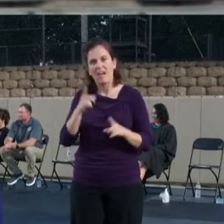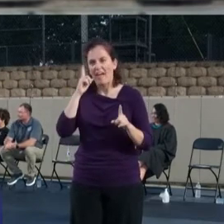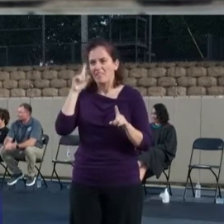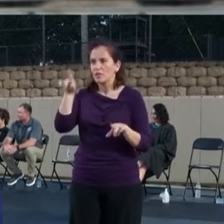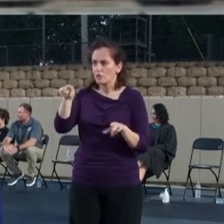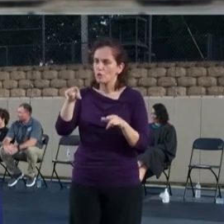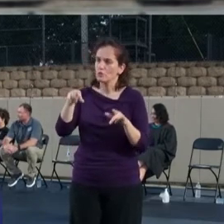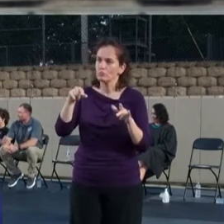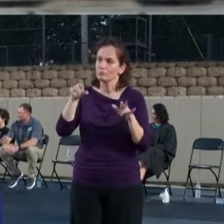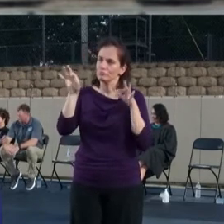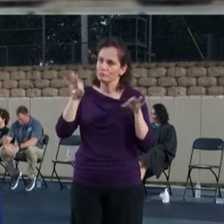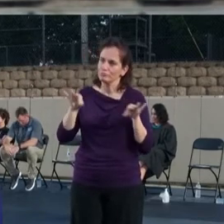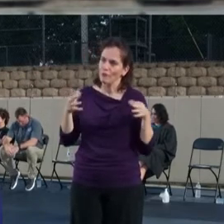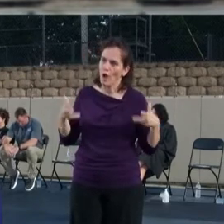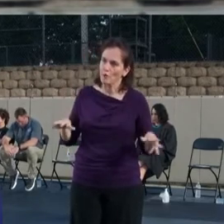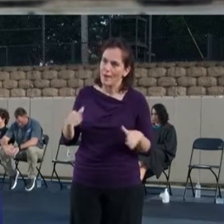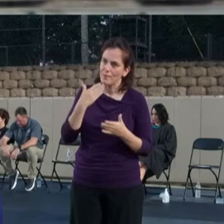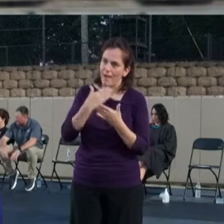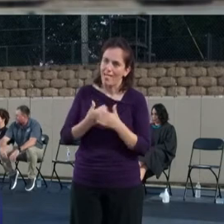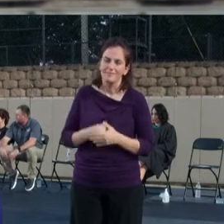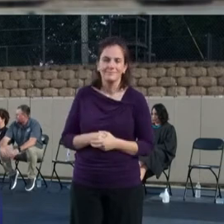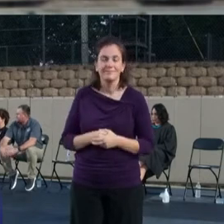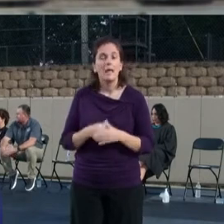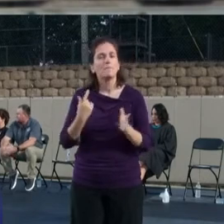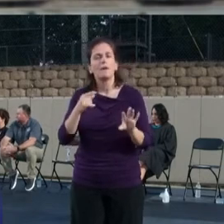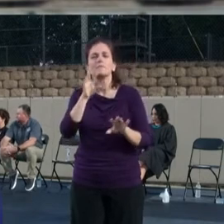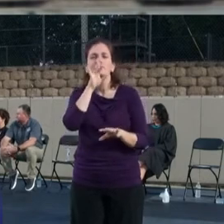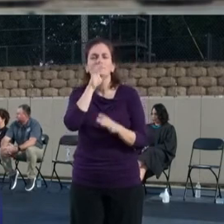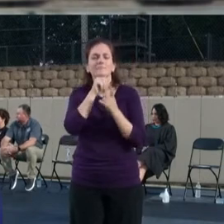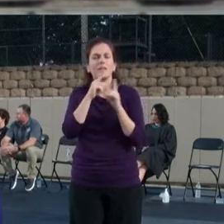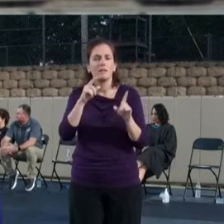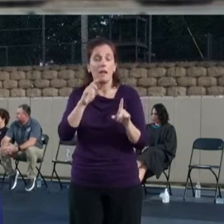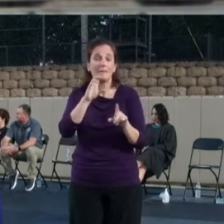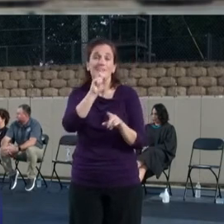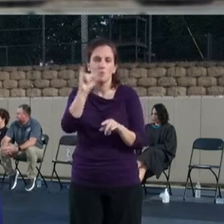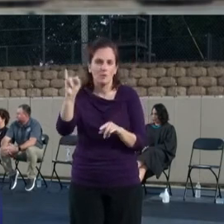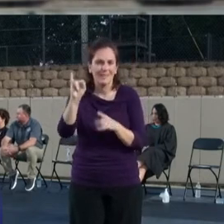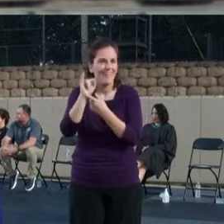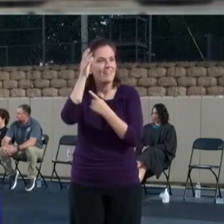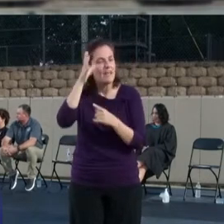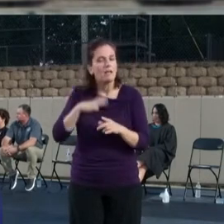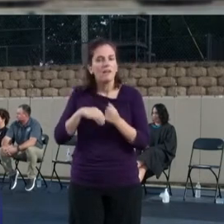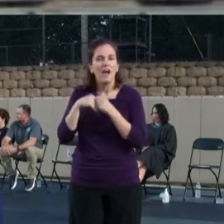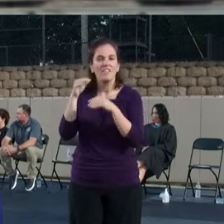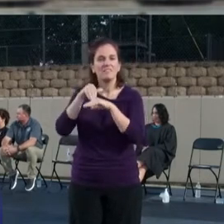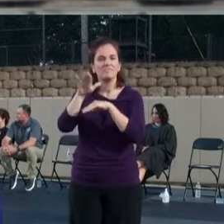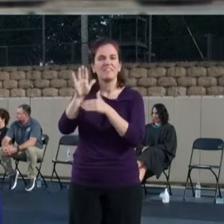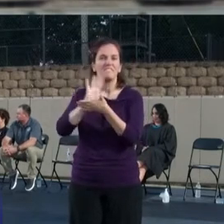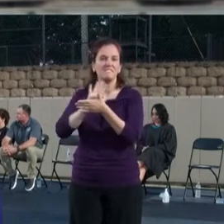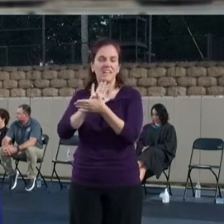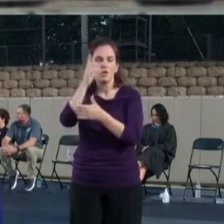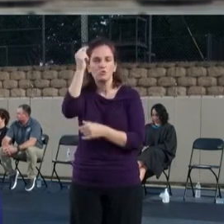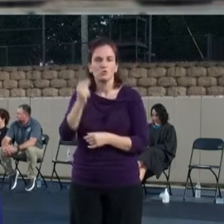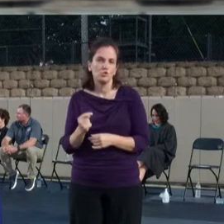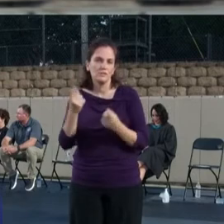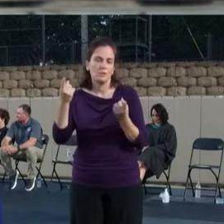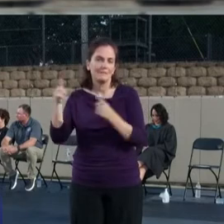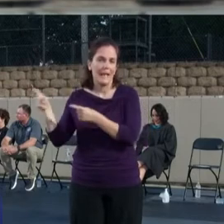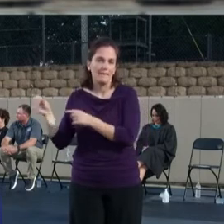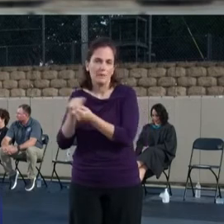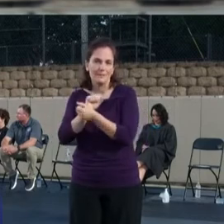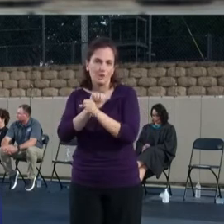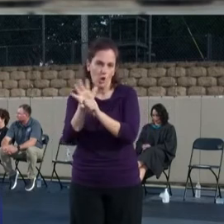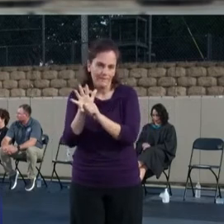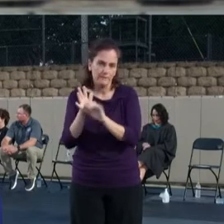well. But I'm speaking to you tonight, not just as a superintendent, that guy that sends out a video every Tuesday that tells you what's going on with COVID and